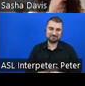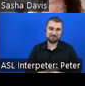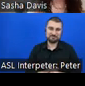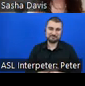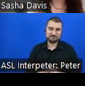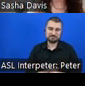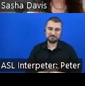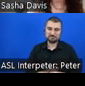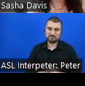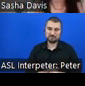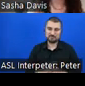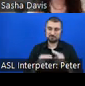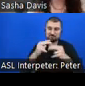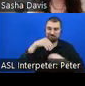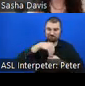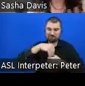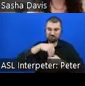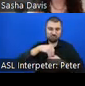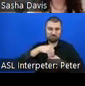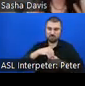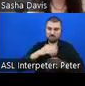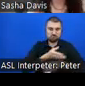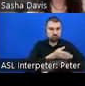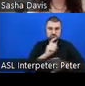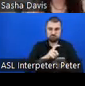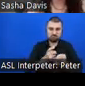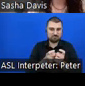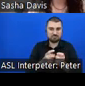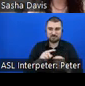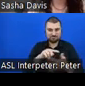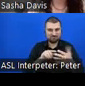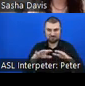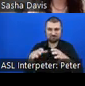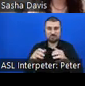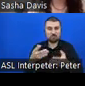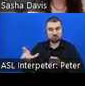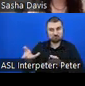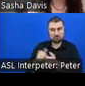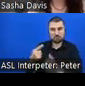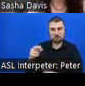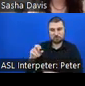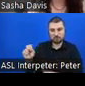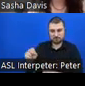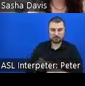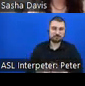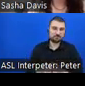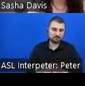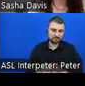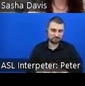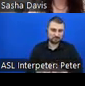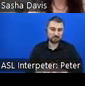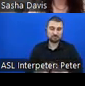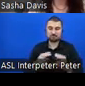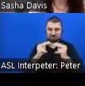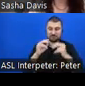So the building within was completely reworked by Malson, Ryman in conversation with Gross. They built an industrial